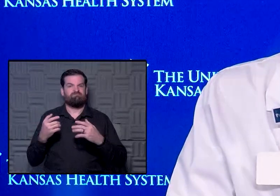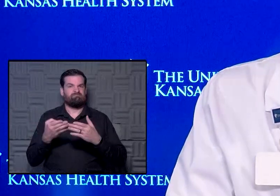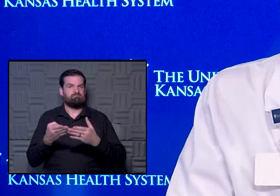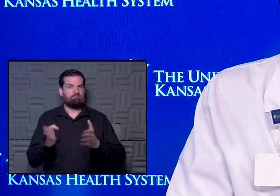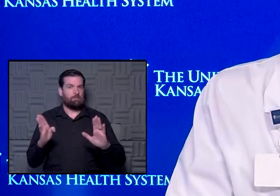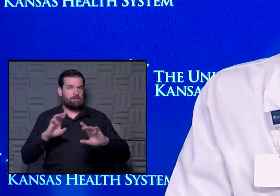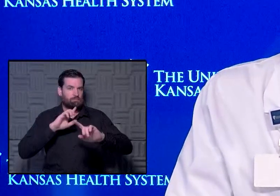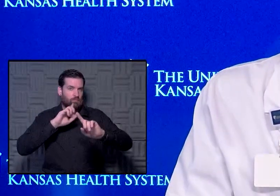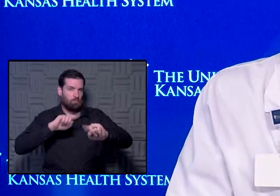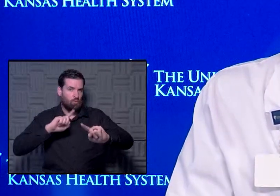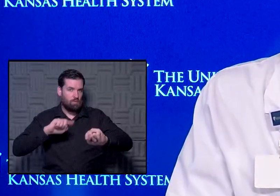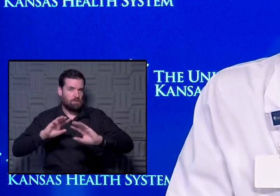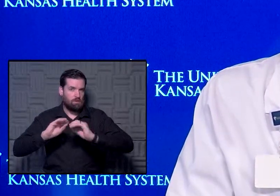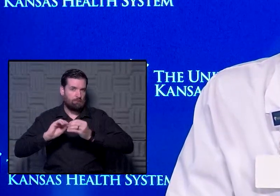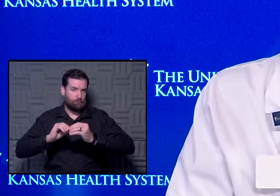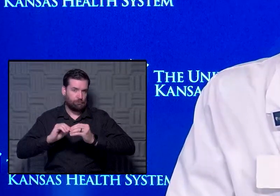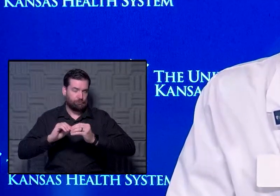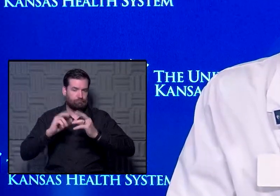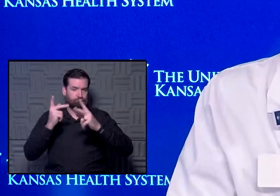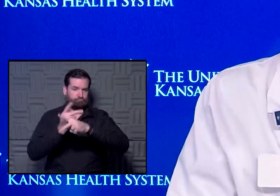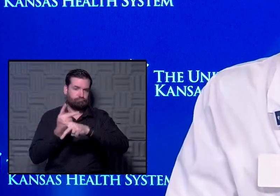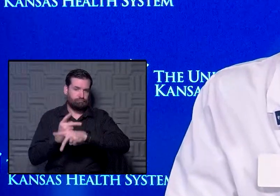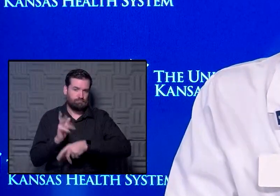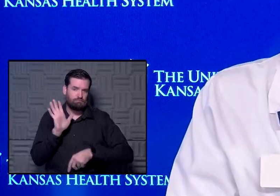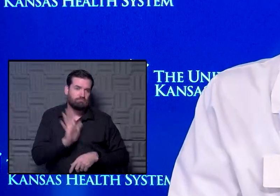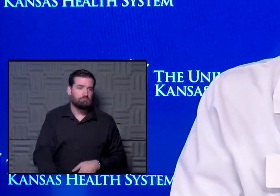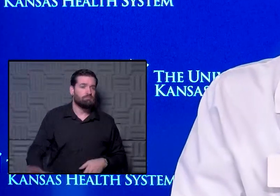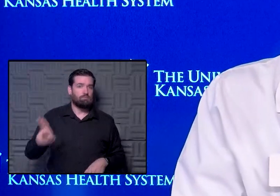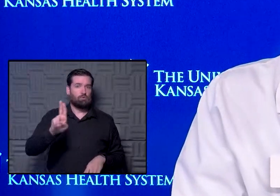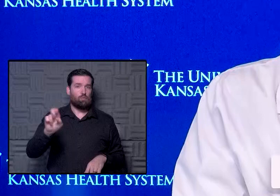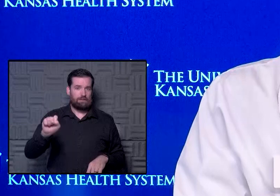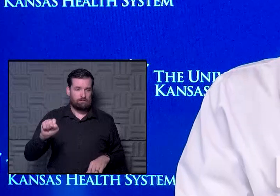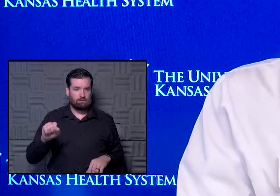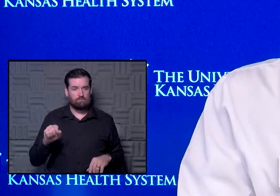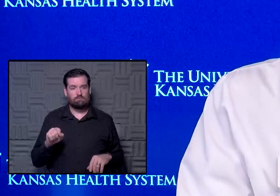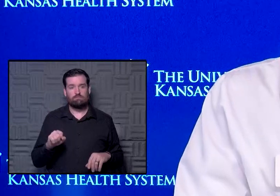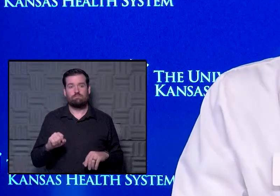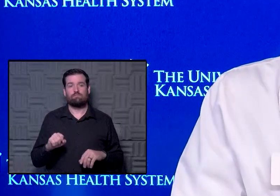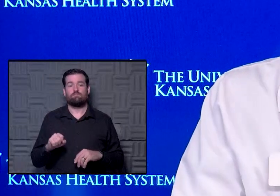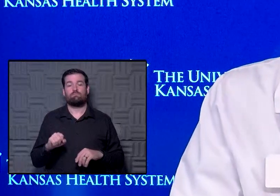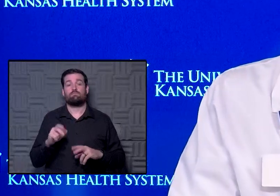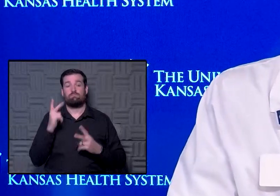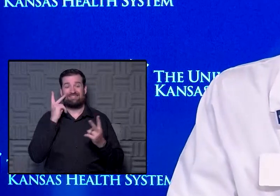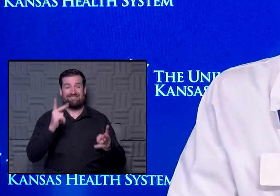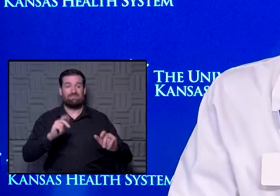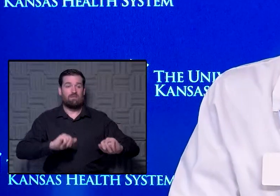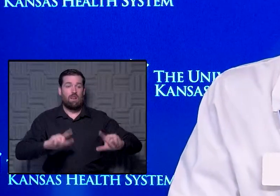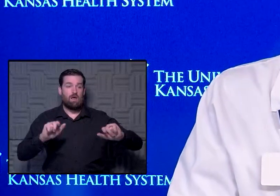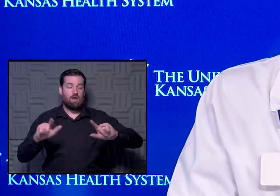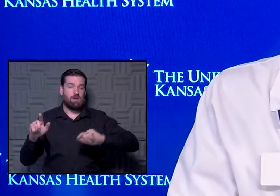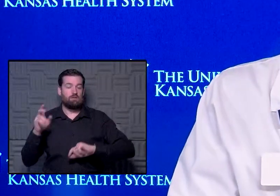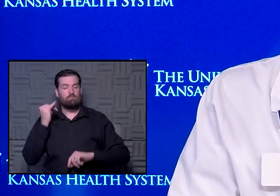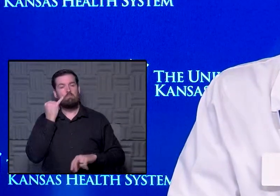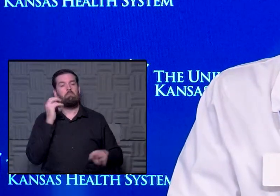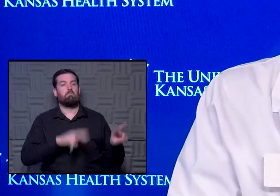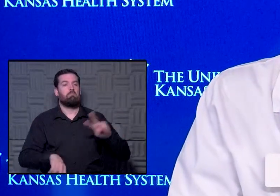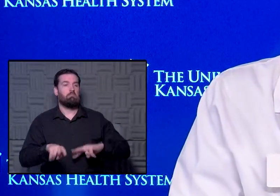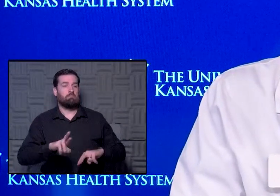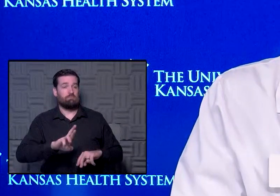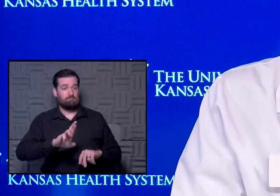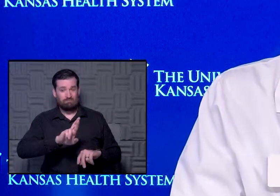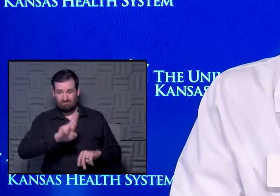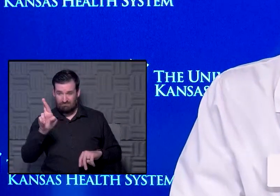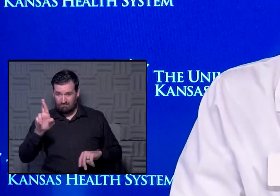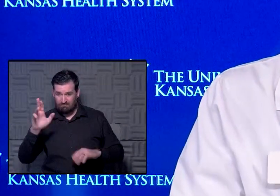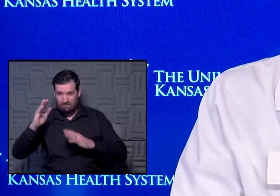publicly reported numbers that are compiled across the country. You can see in the slides, if you review them, in the upper right-hand